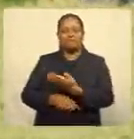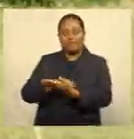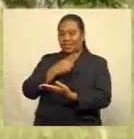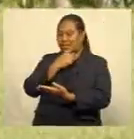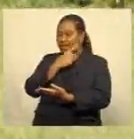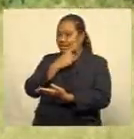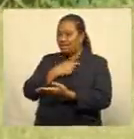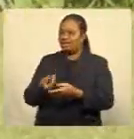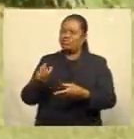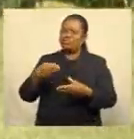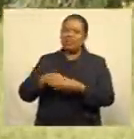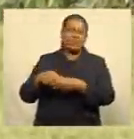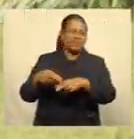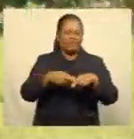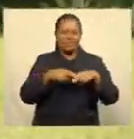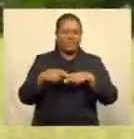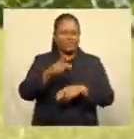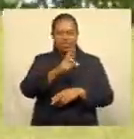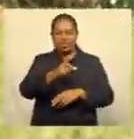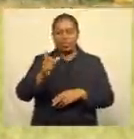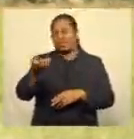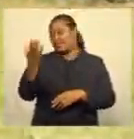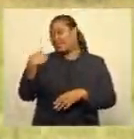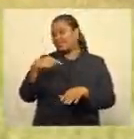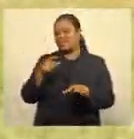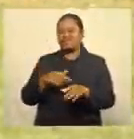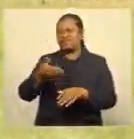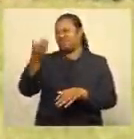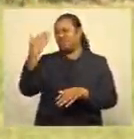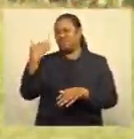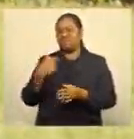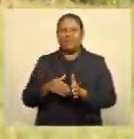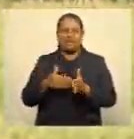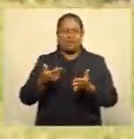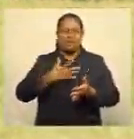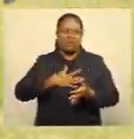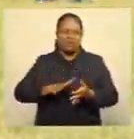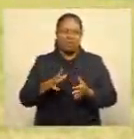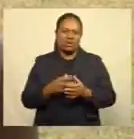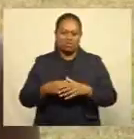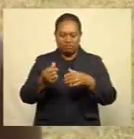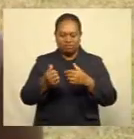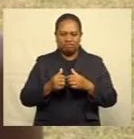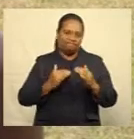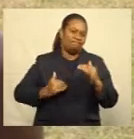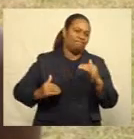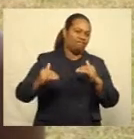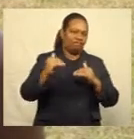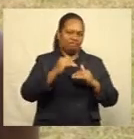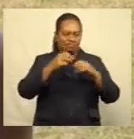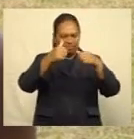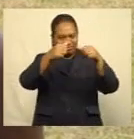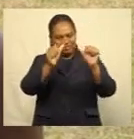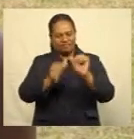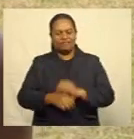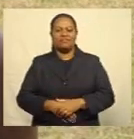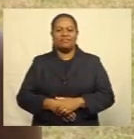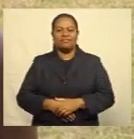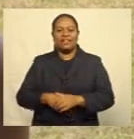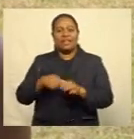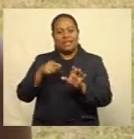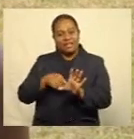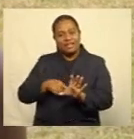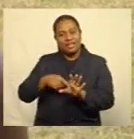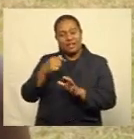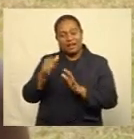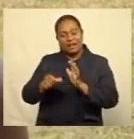part in the Fiji finals 2 years ago and will be looking to level up her achievement. When I was in year 8, I ran in